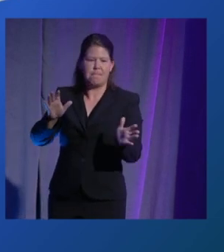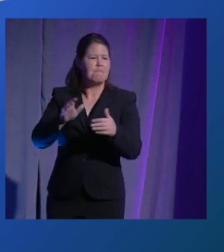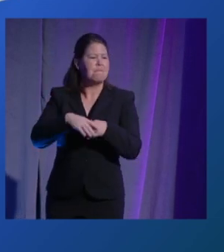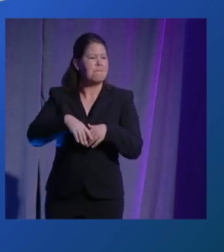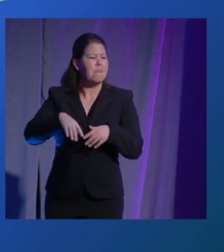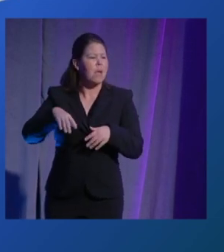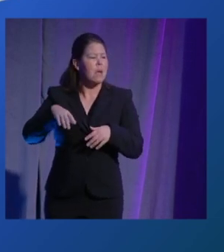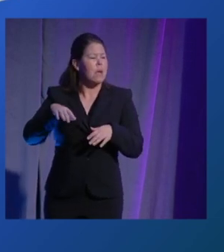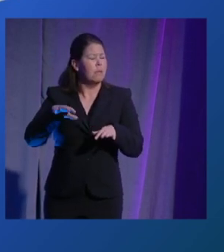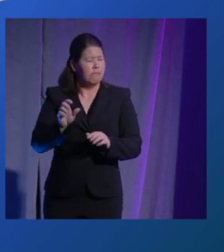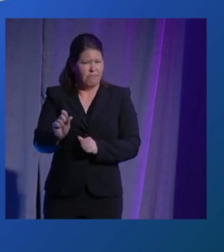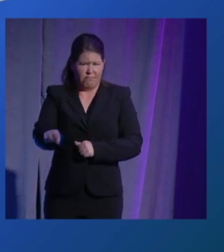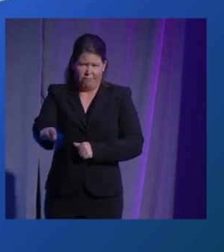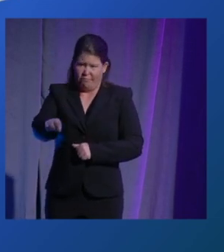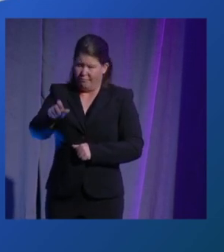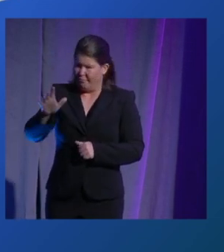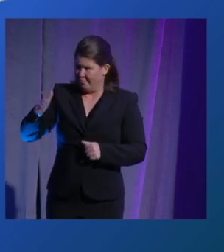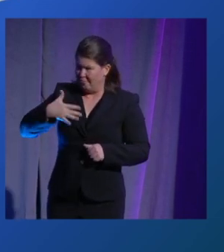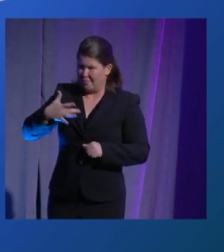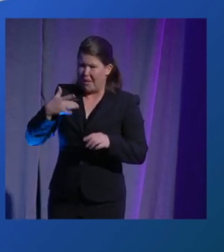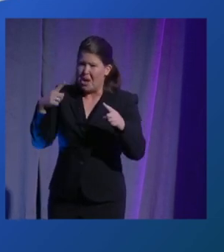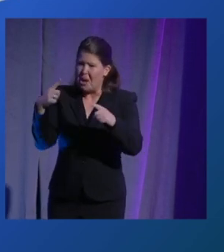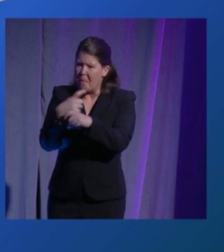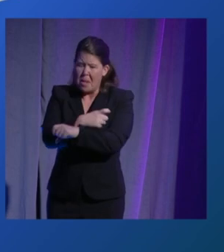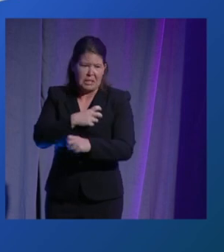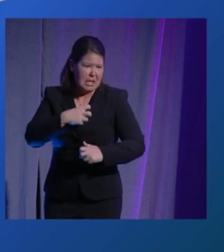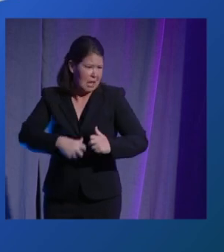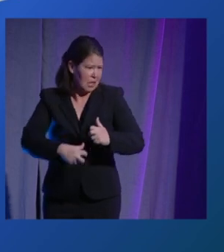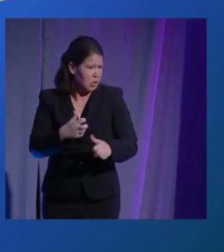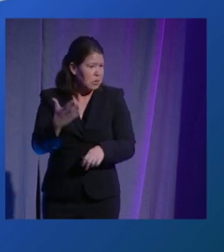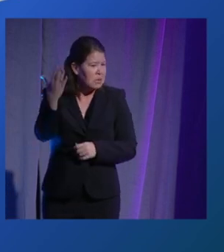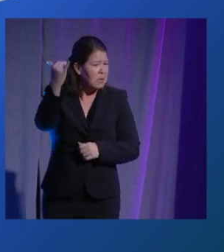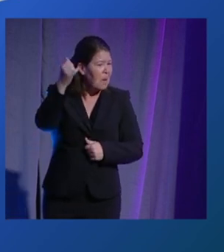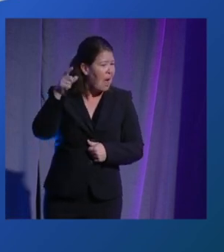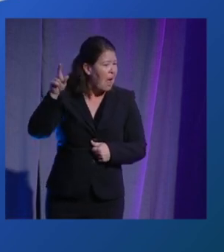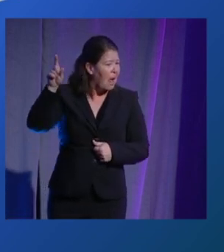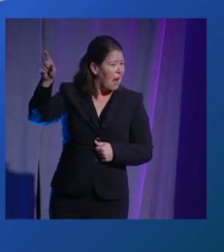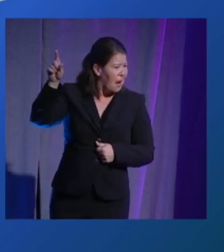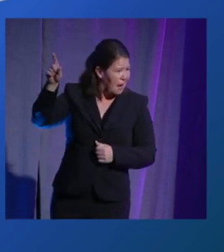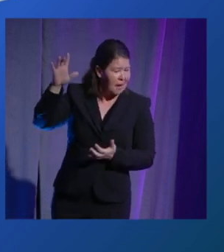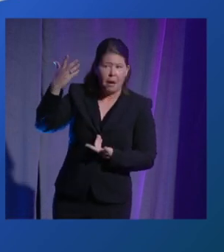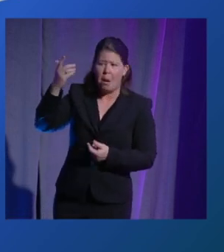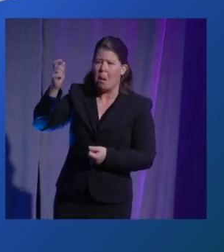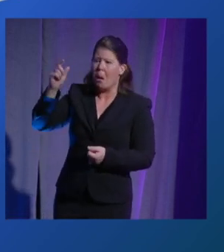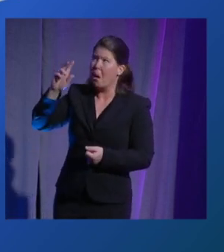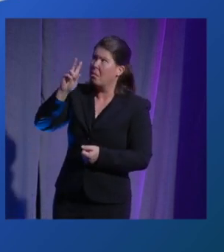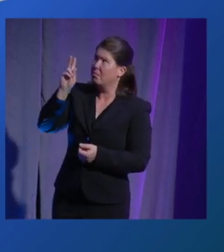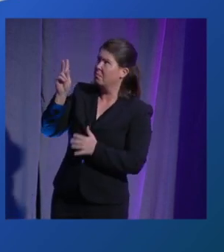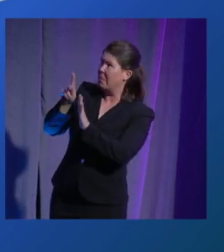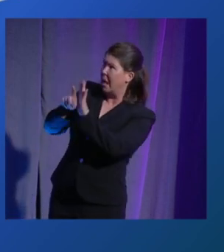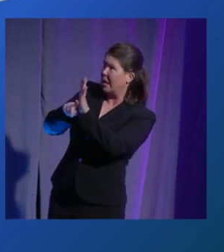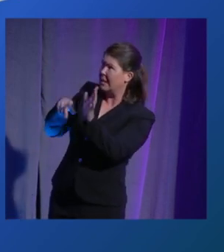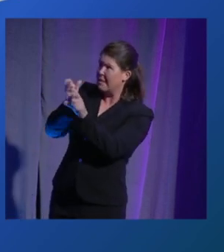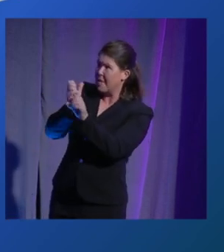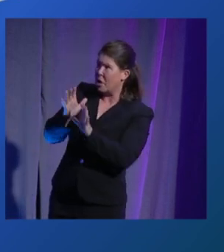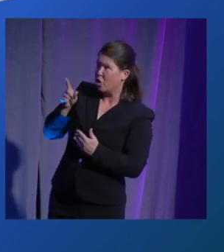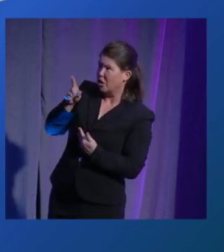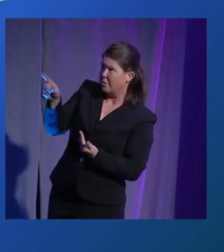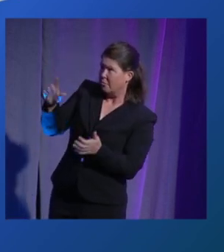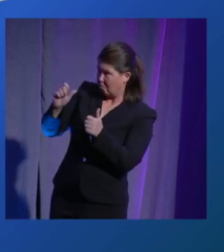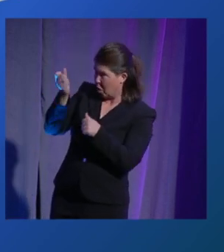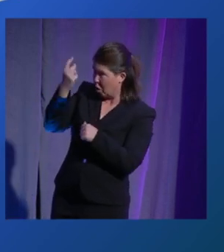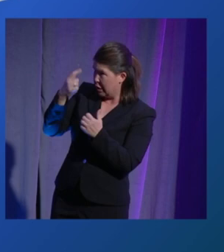politicians to understand these things a and end users to understand how they work I I mean I will spend